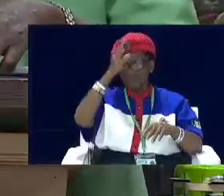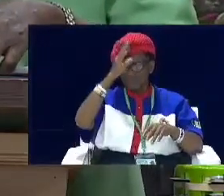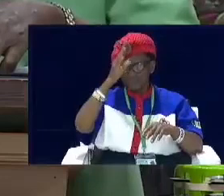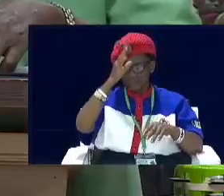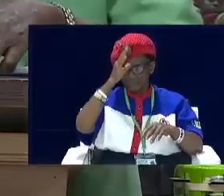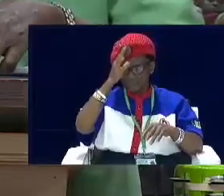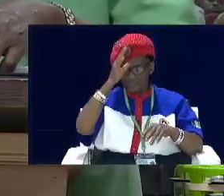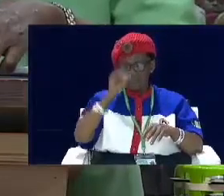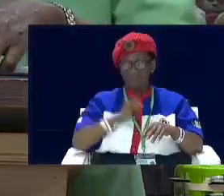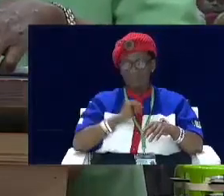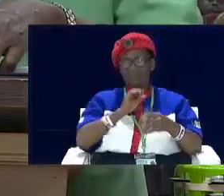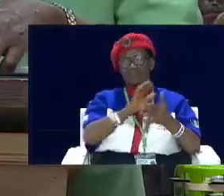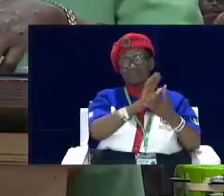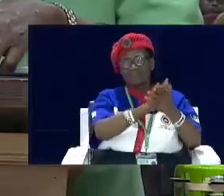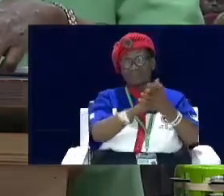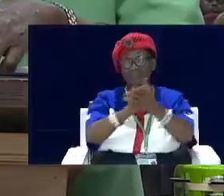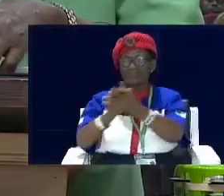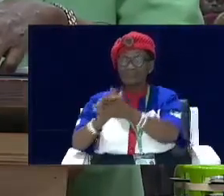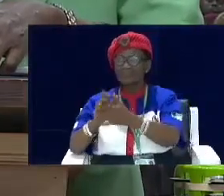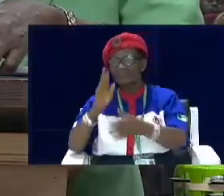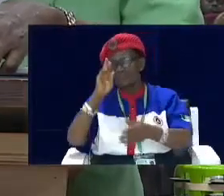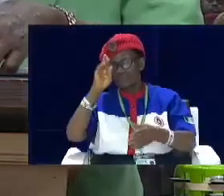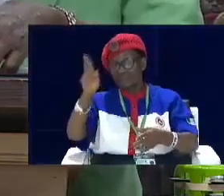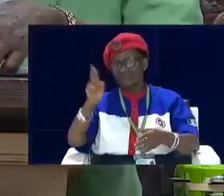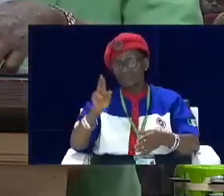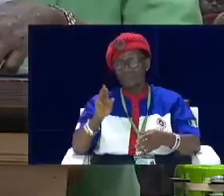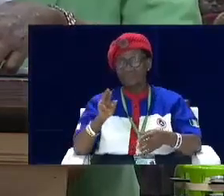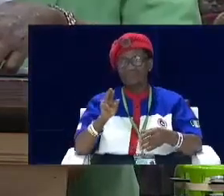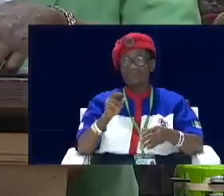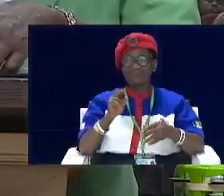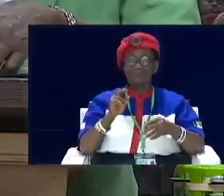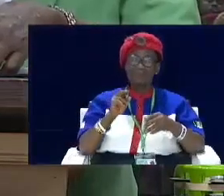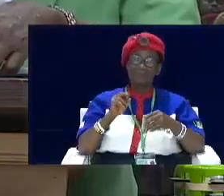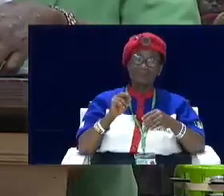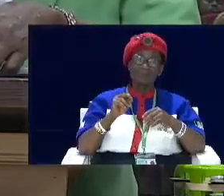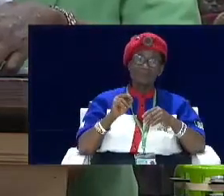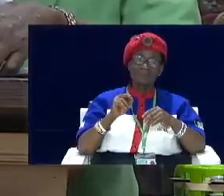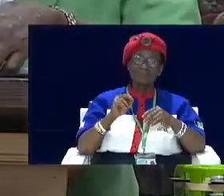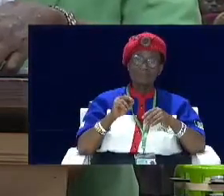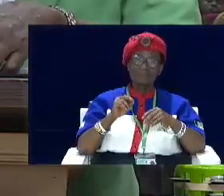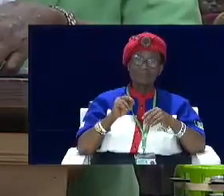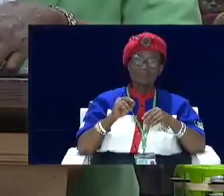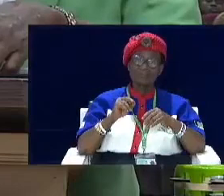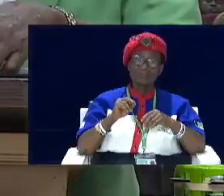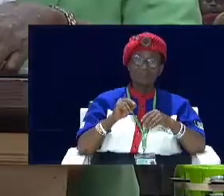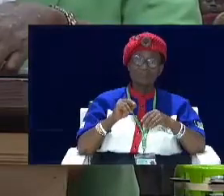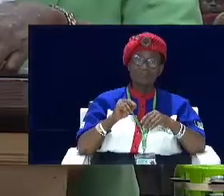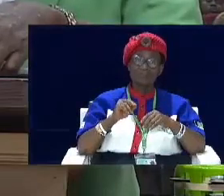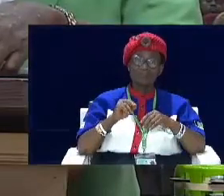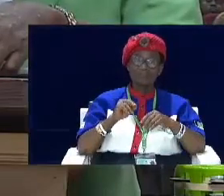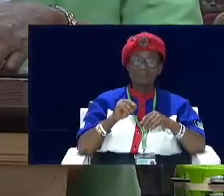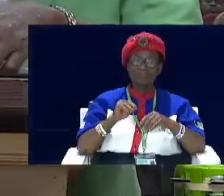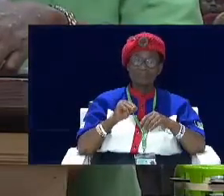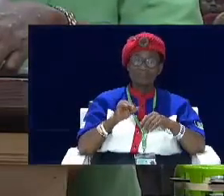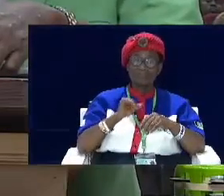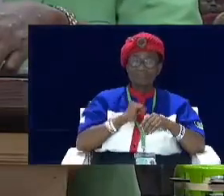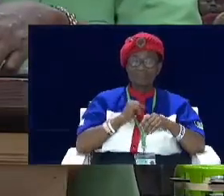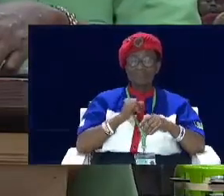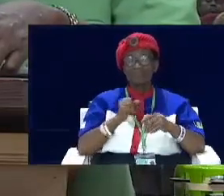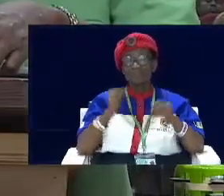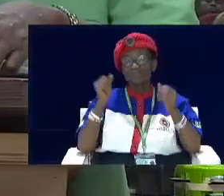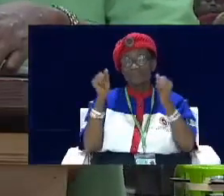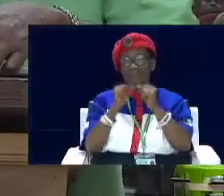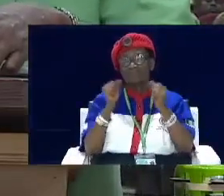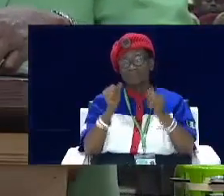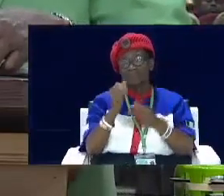Congratulations, sir. Ekun sir, ku orire sir. May I shake hands with a new GO? Je kin bo yin lowo yin baba wa ninu